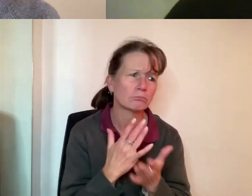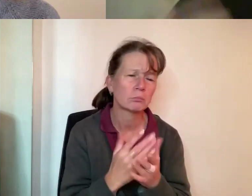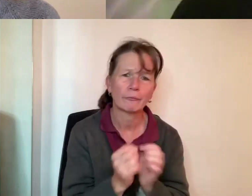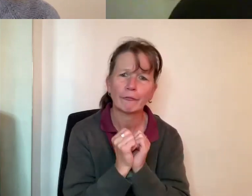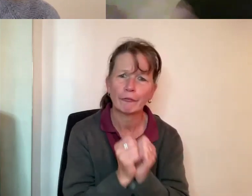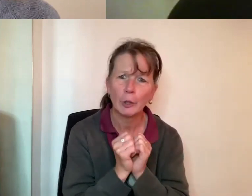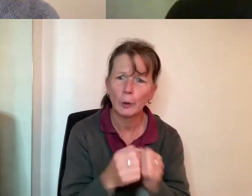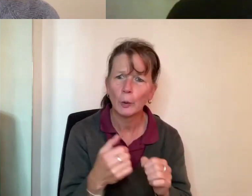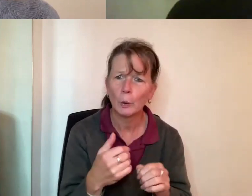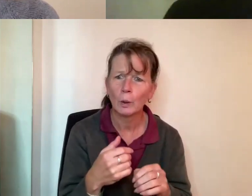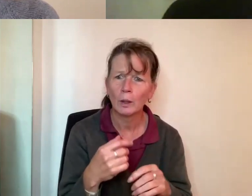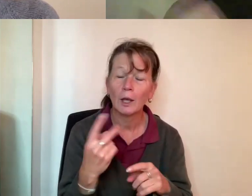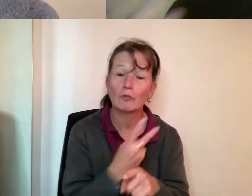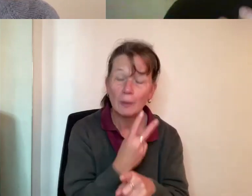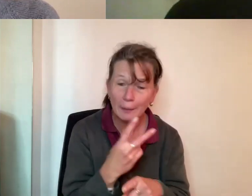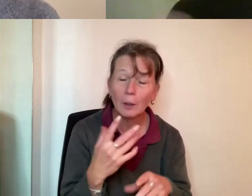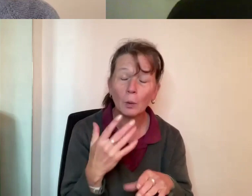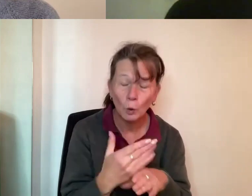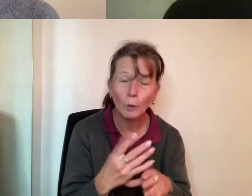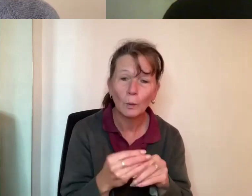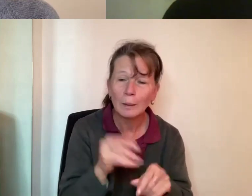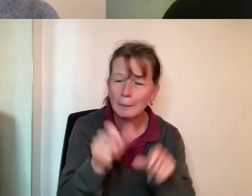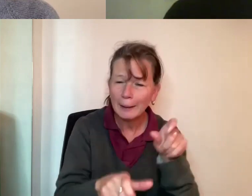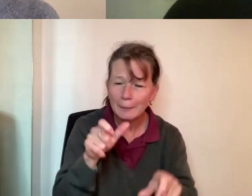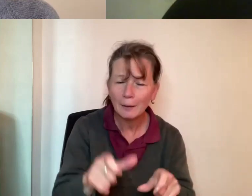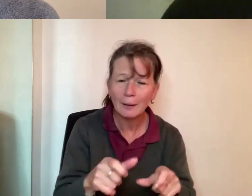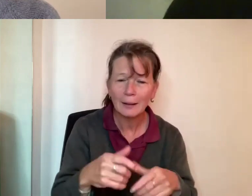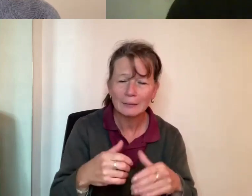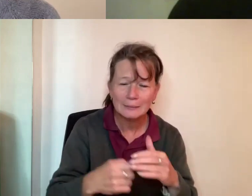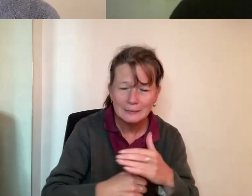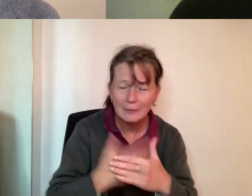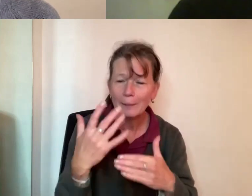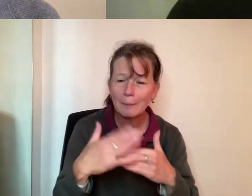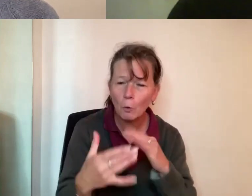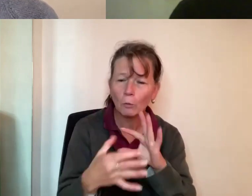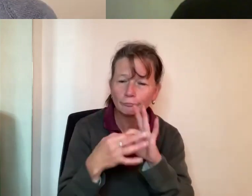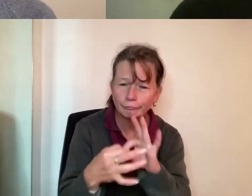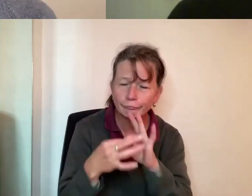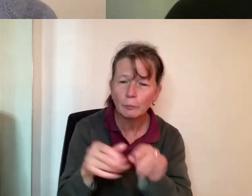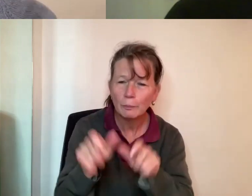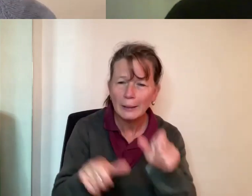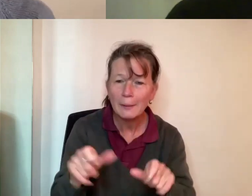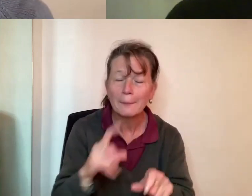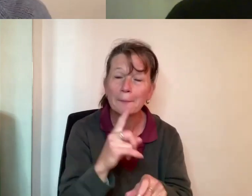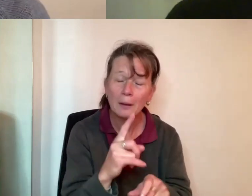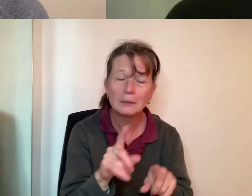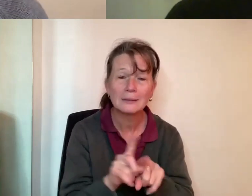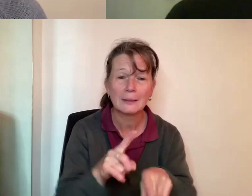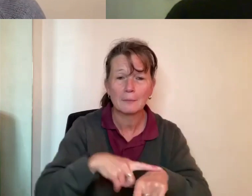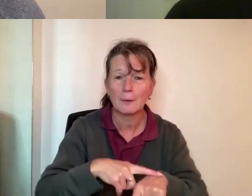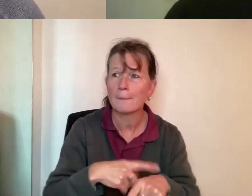working and repeat working with people and building ongoing relationships with people, but at the same time,